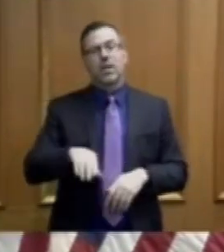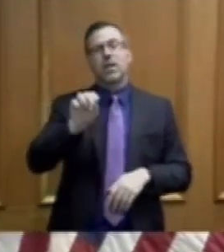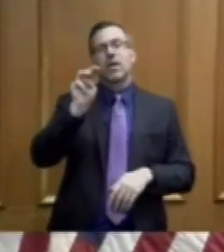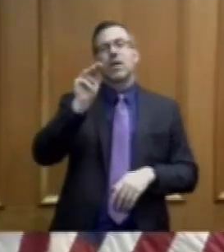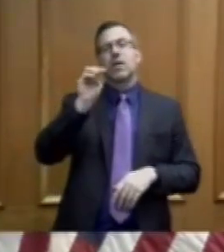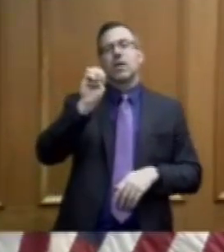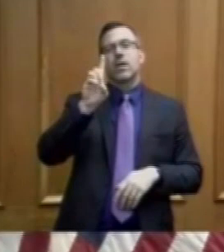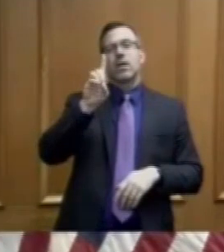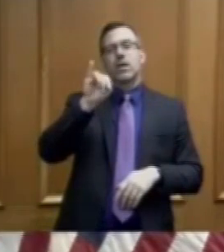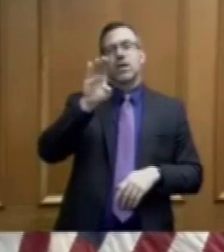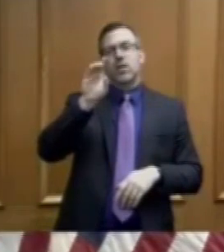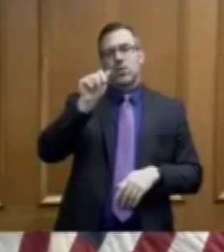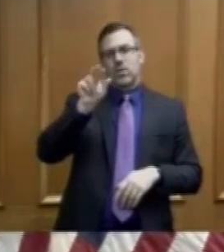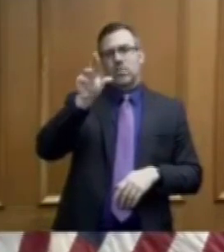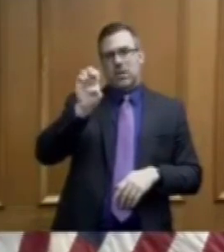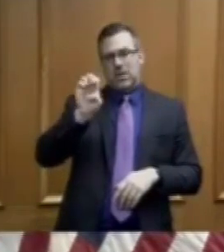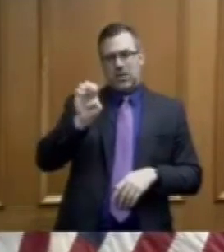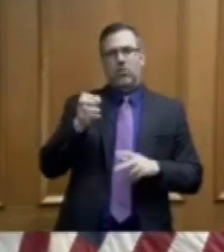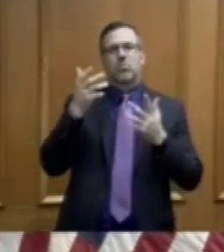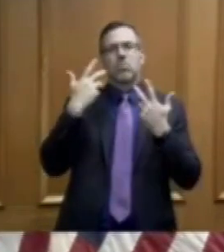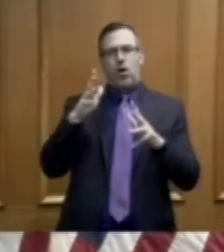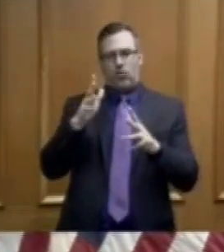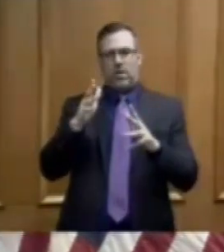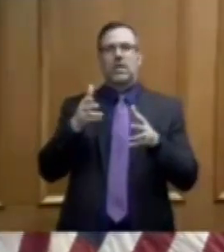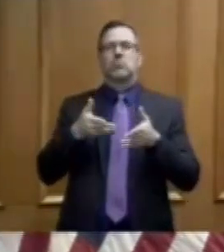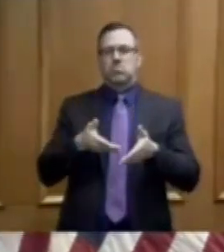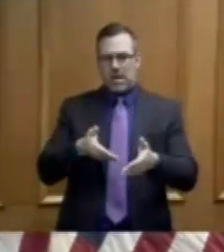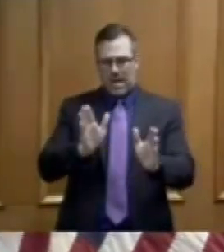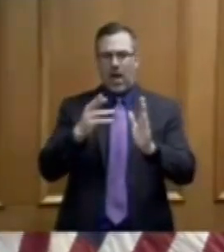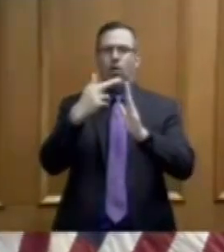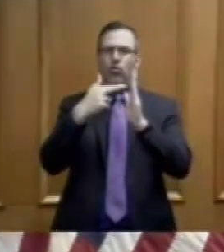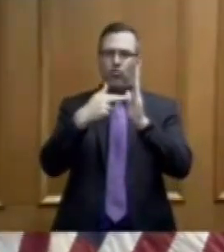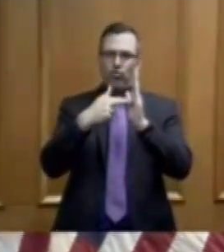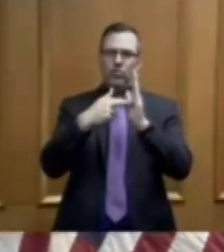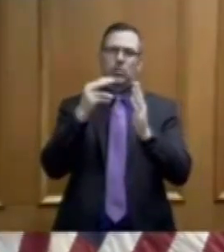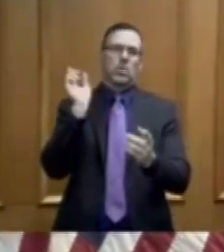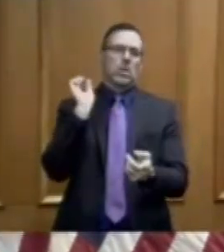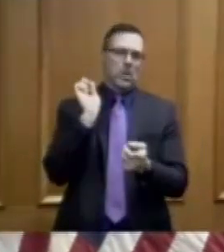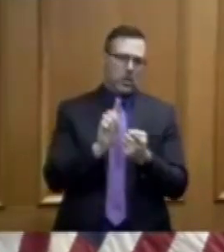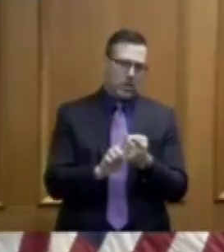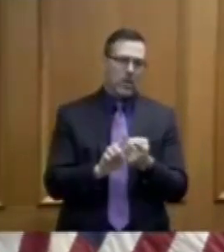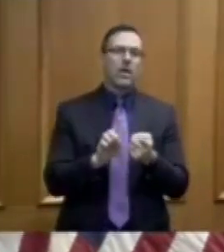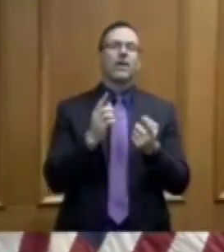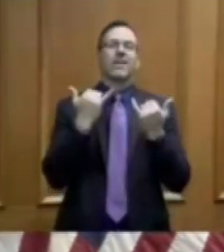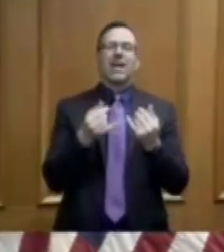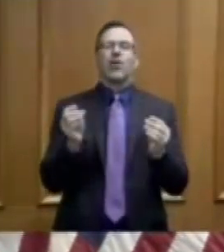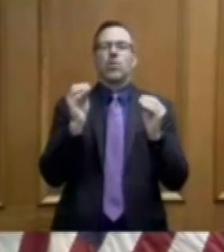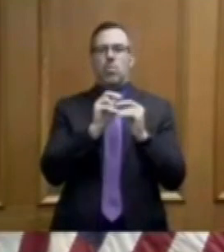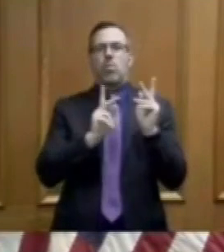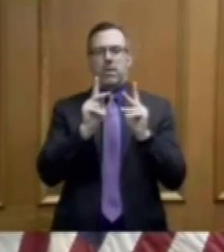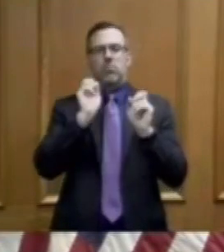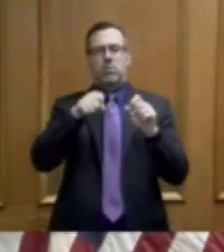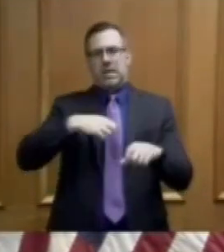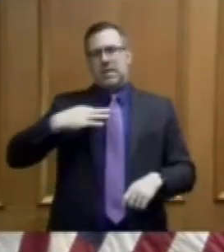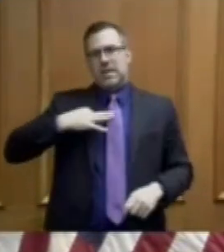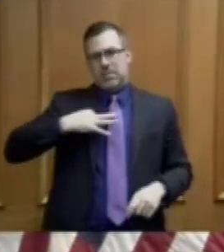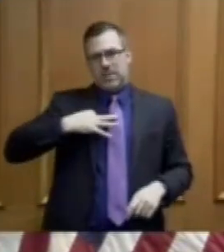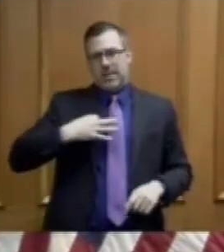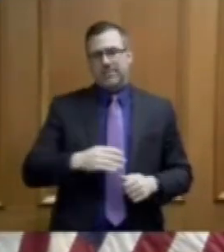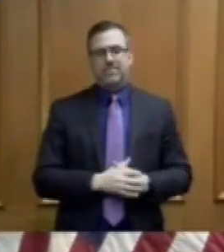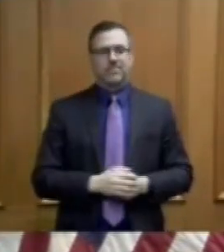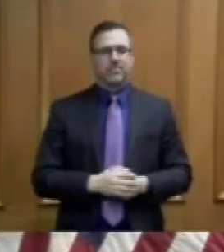and additional funding in our efforts to serve our Medicaid population, but we also want everyone to know that we